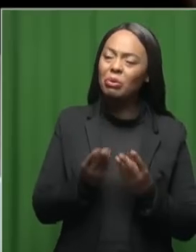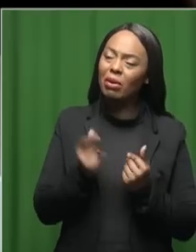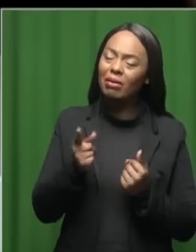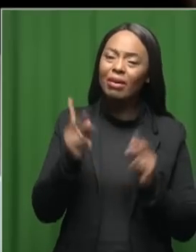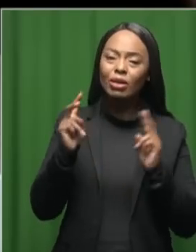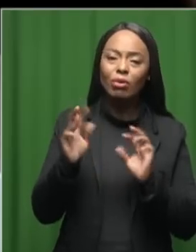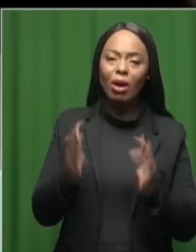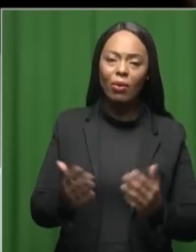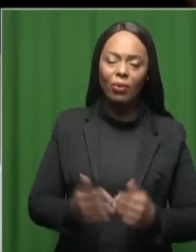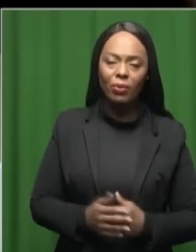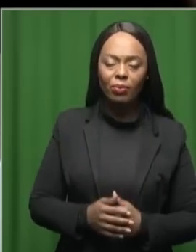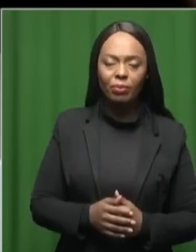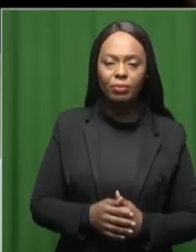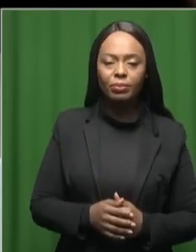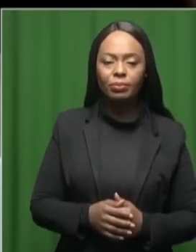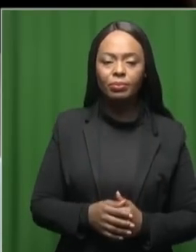out?